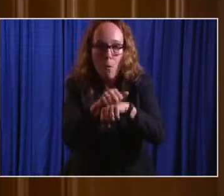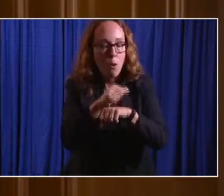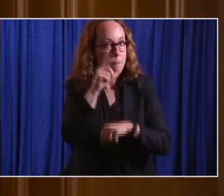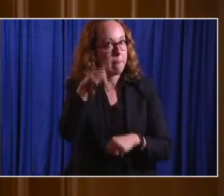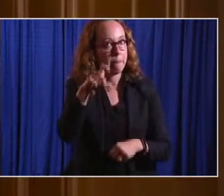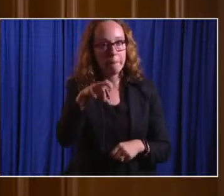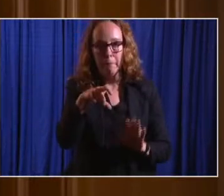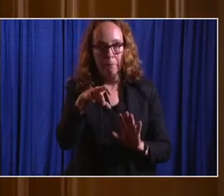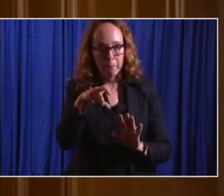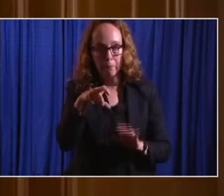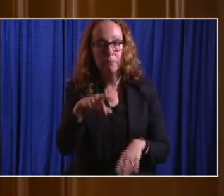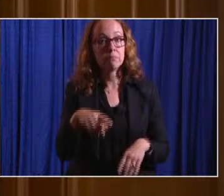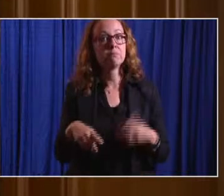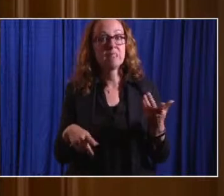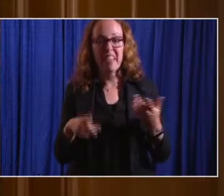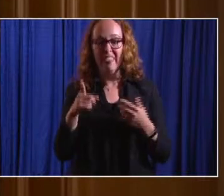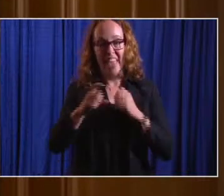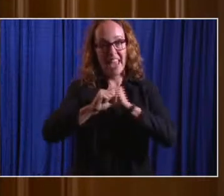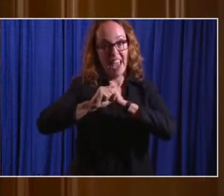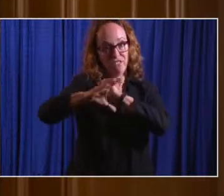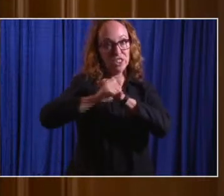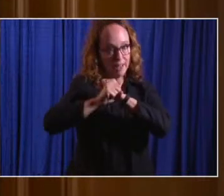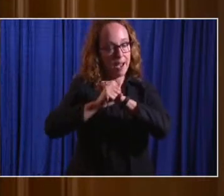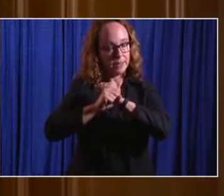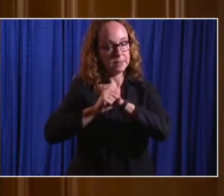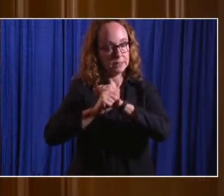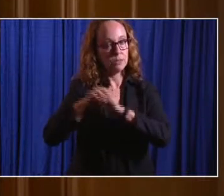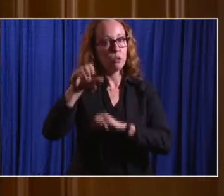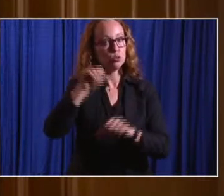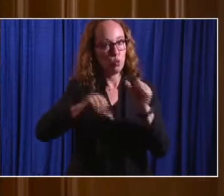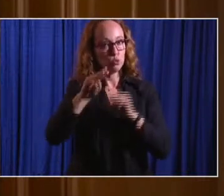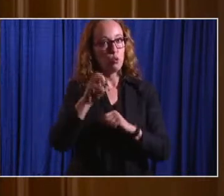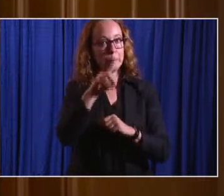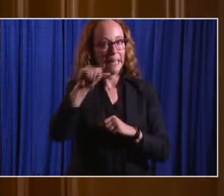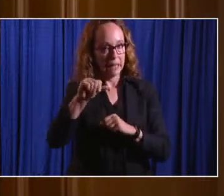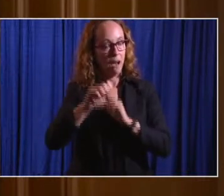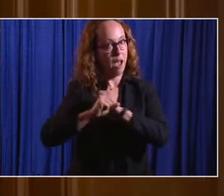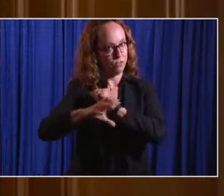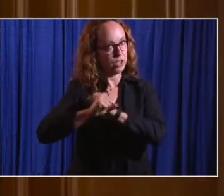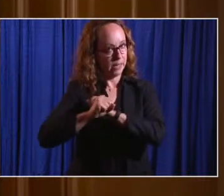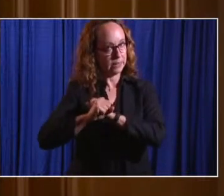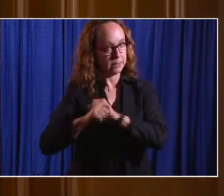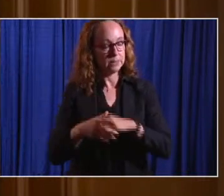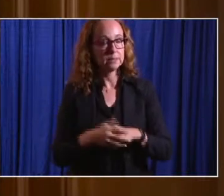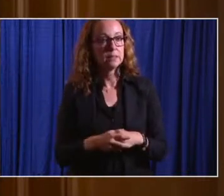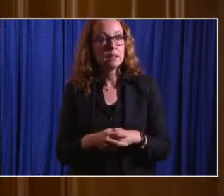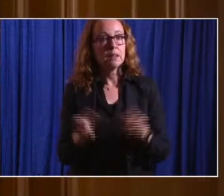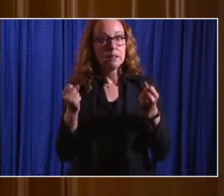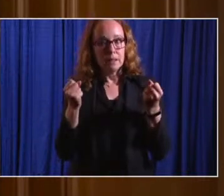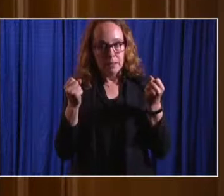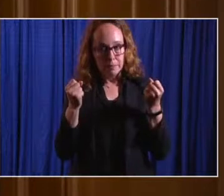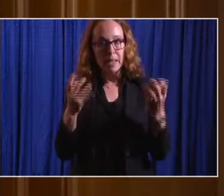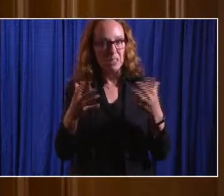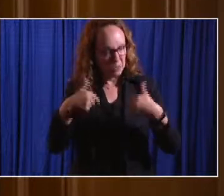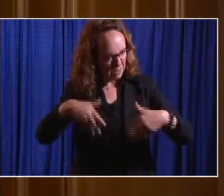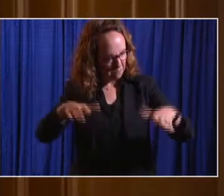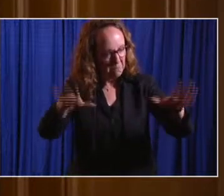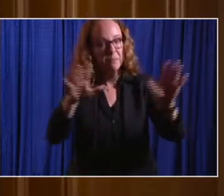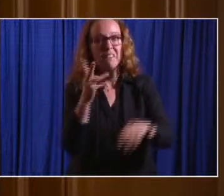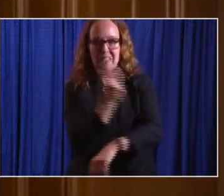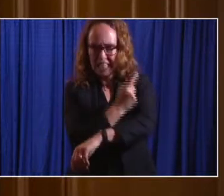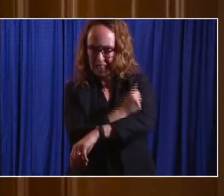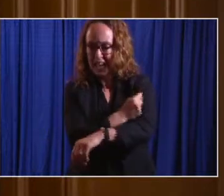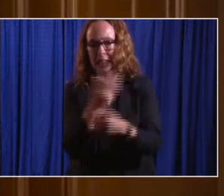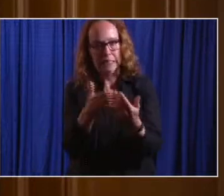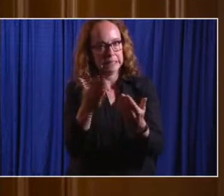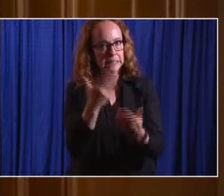and they promote their destination on social media every day. Several local health departments are going out to sites and attractions, such